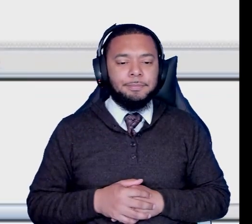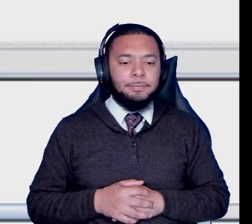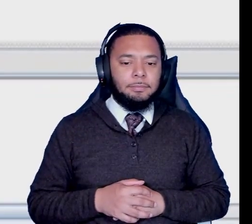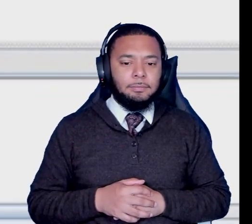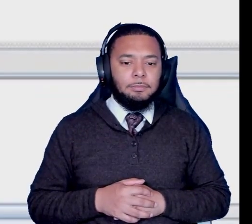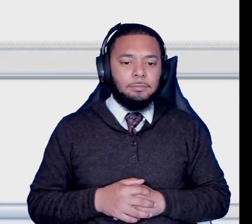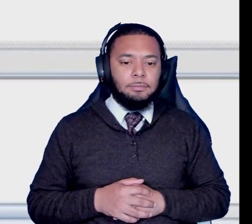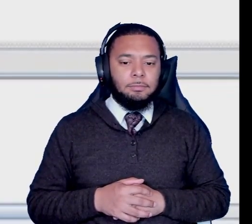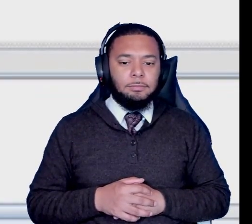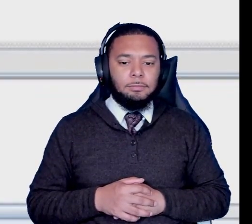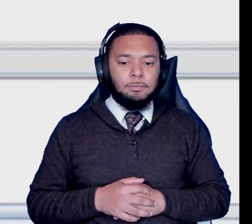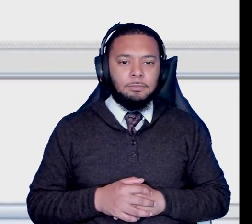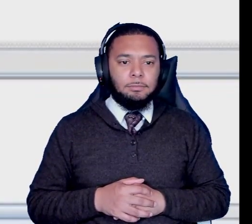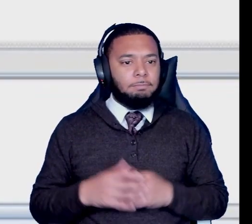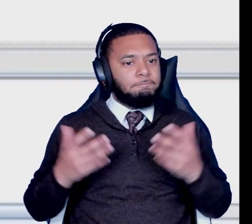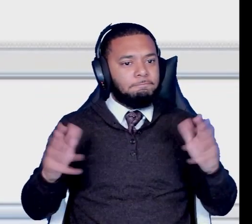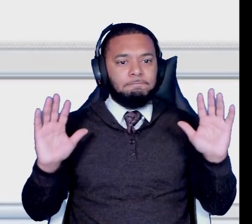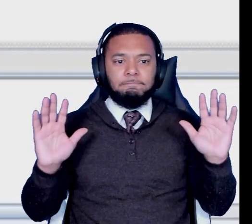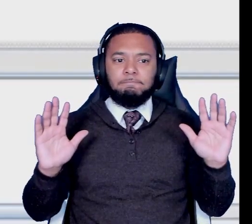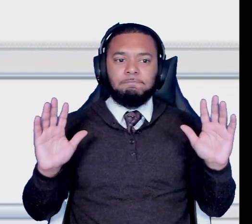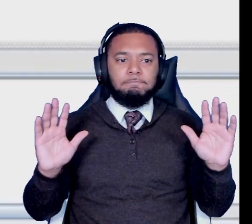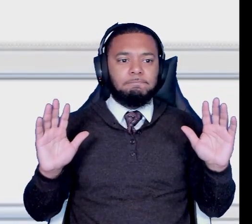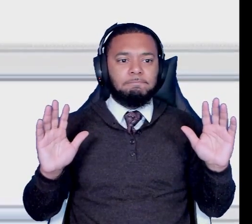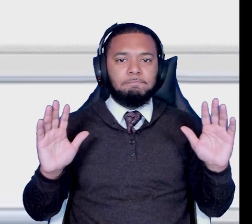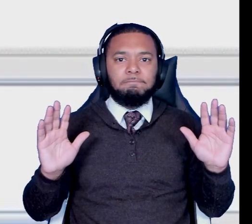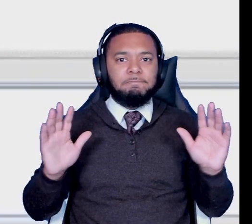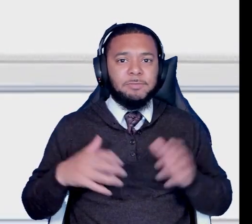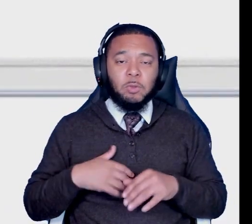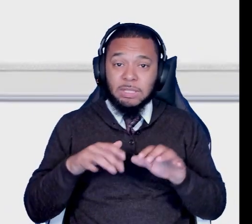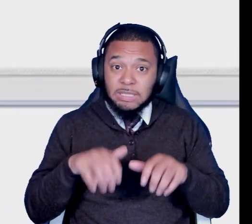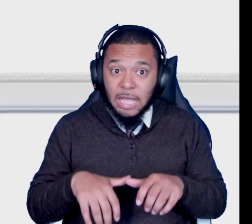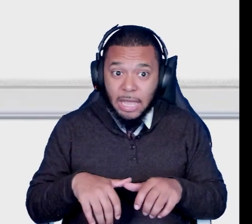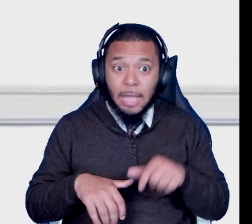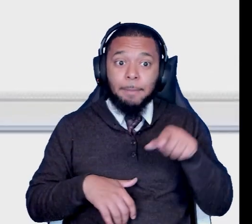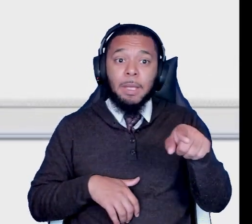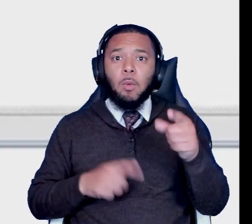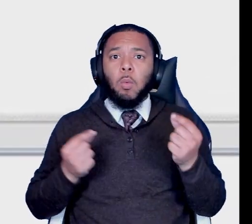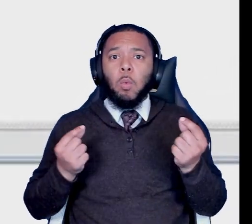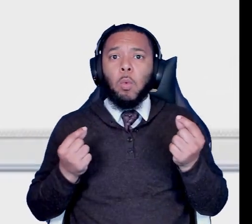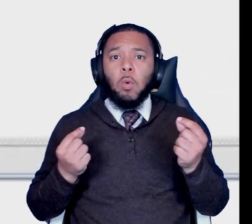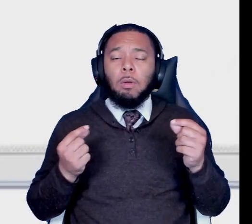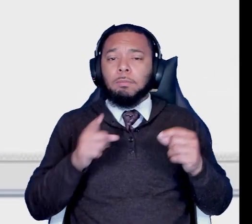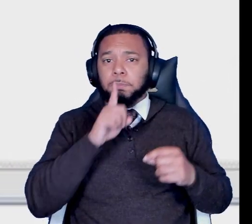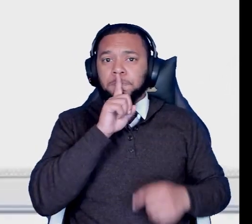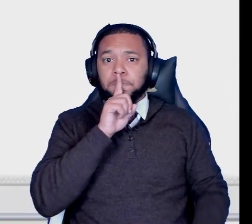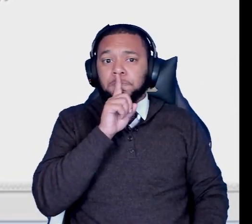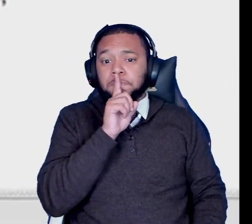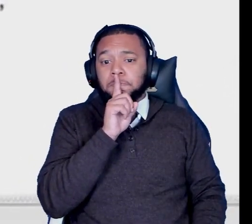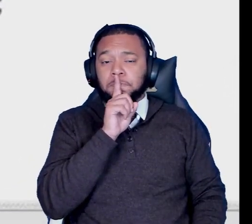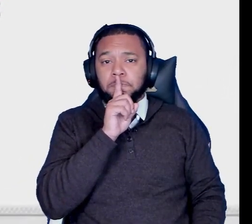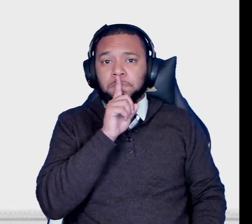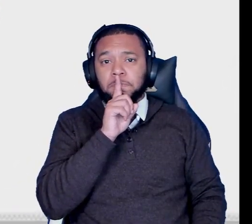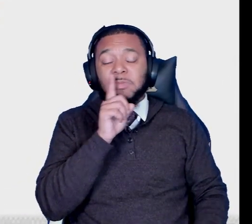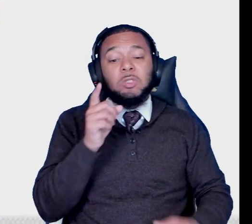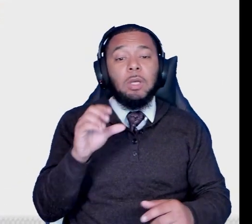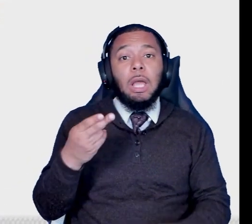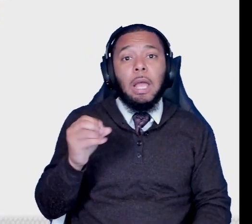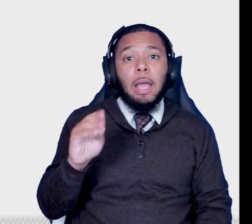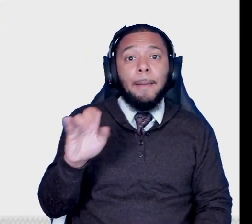And that's it. It read my name in and nothing happened. So if I want to do the same thing for hobby, I can do